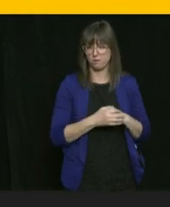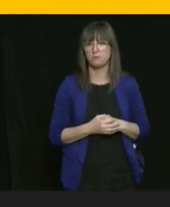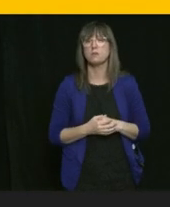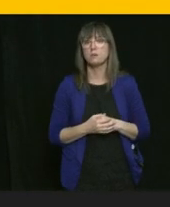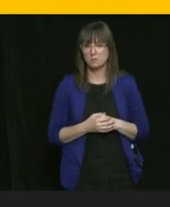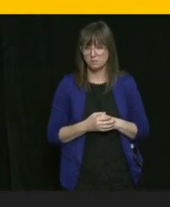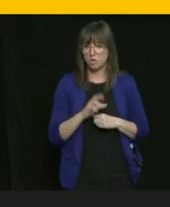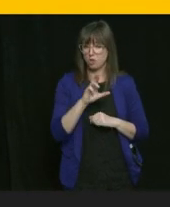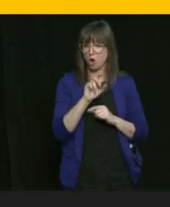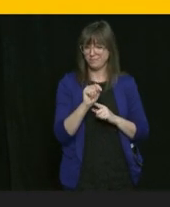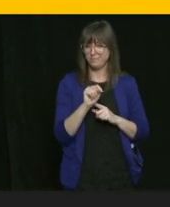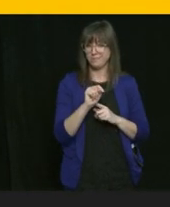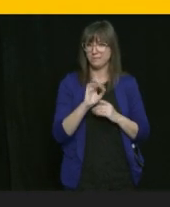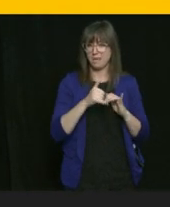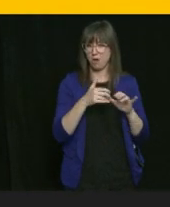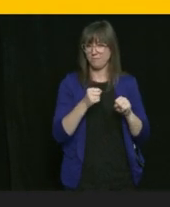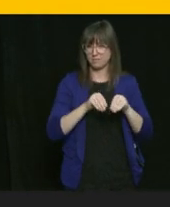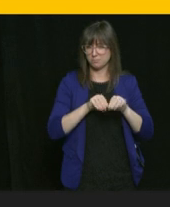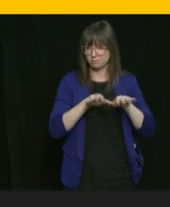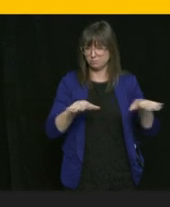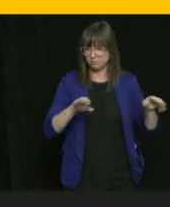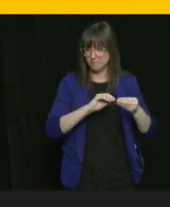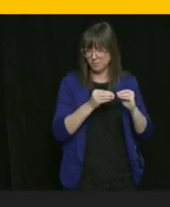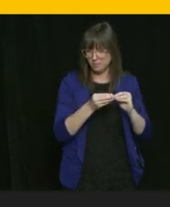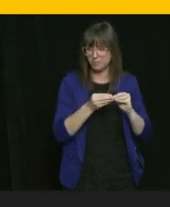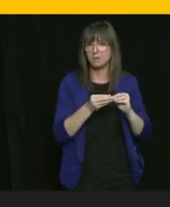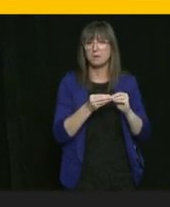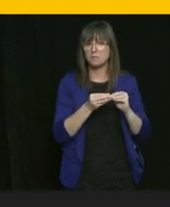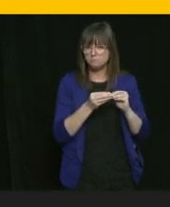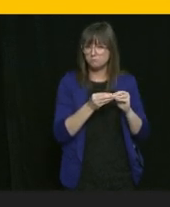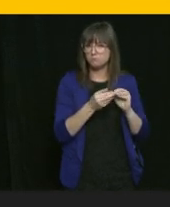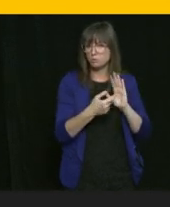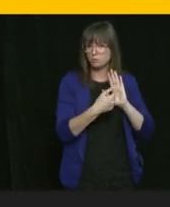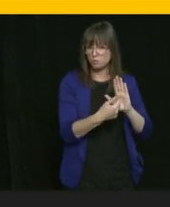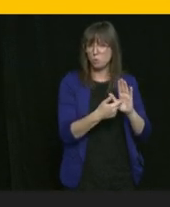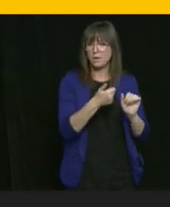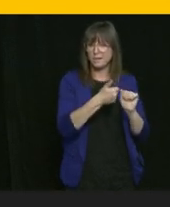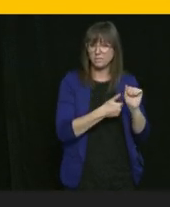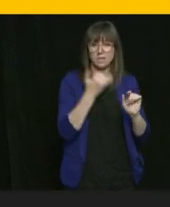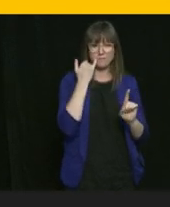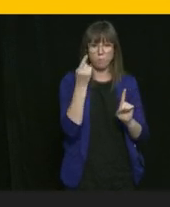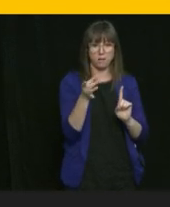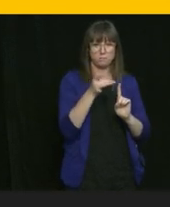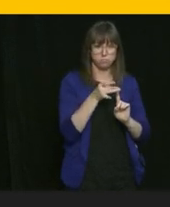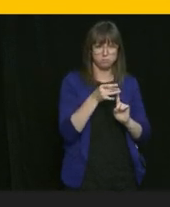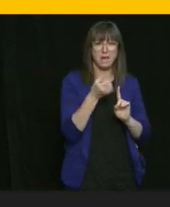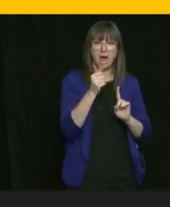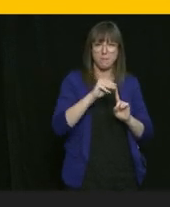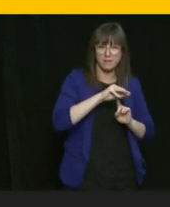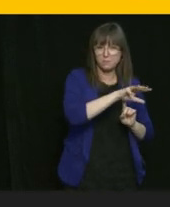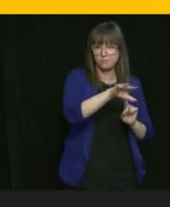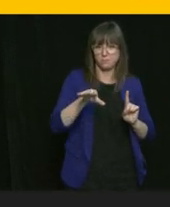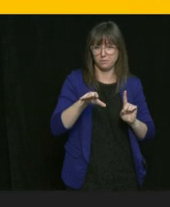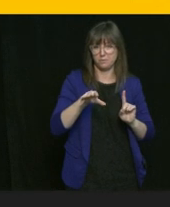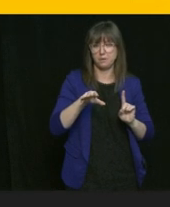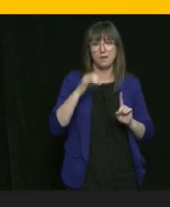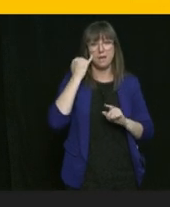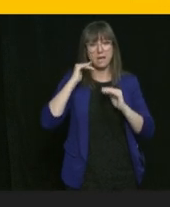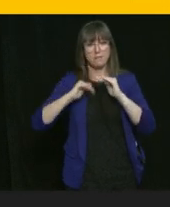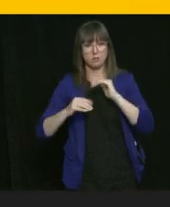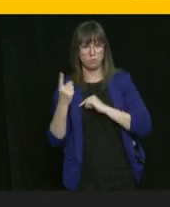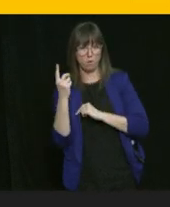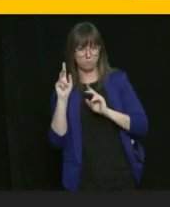or the RT, represents how many people are being infected by each new case. When each new case infects less than one person,